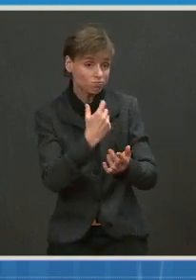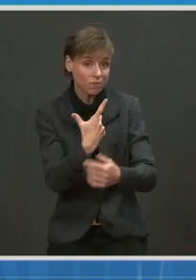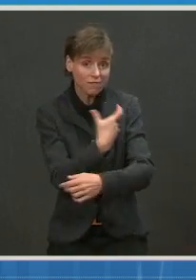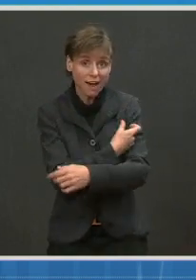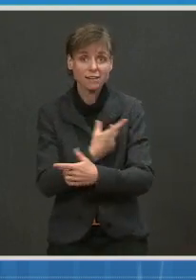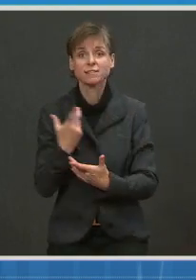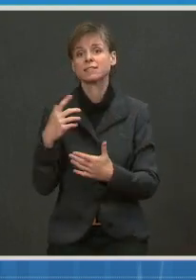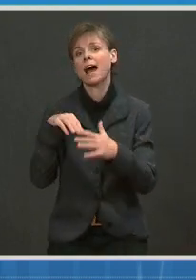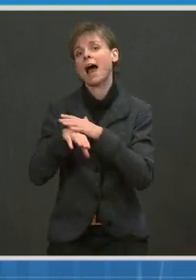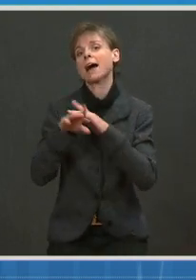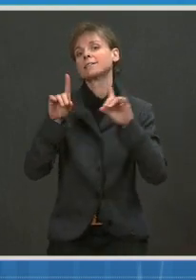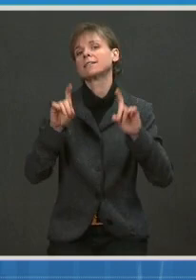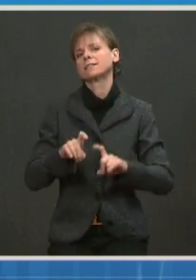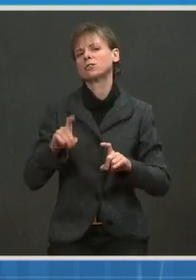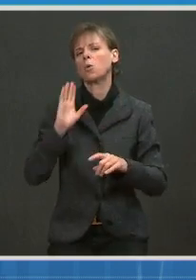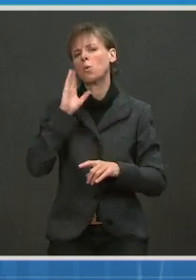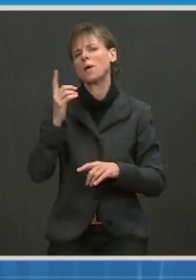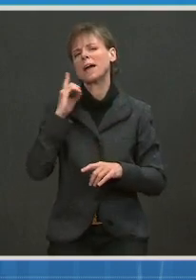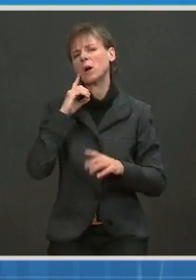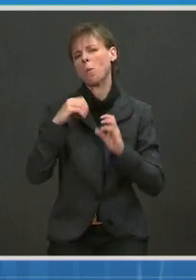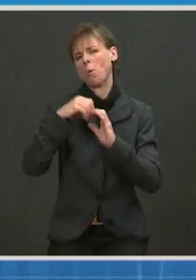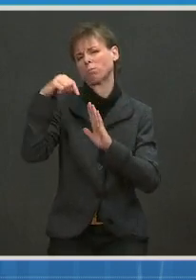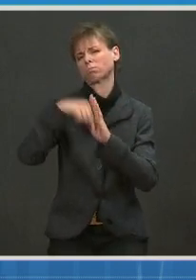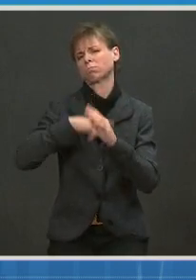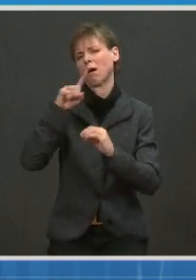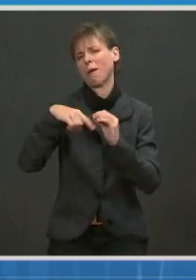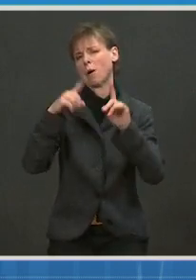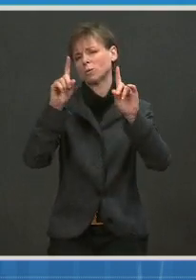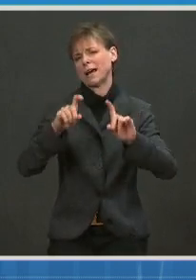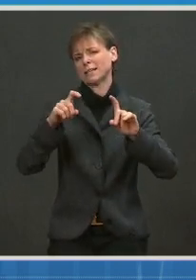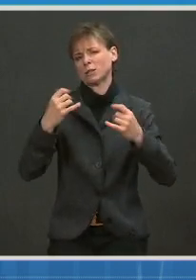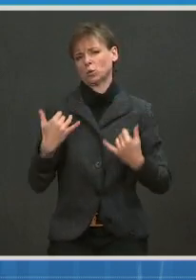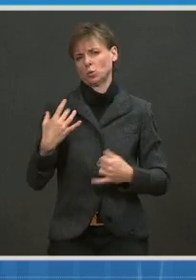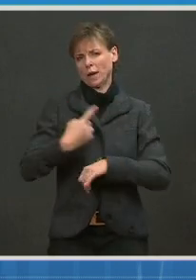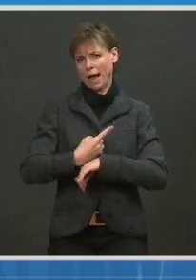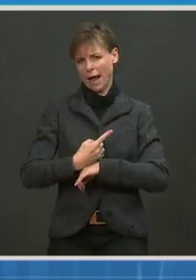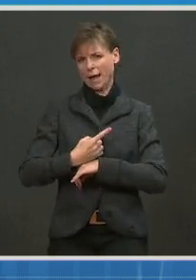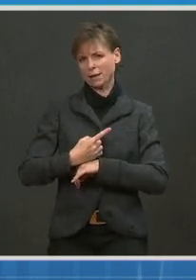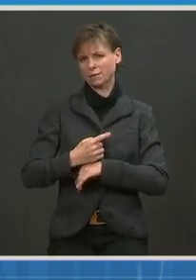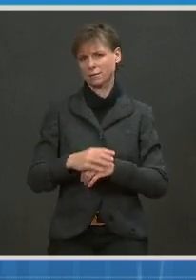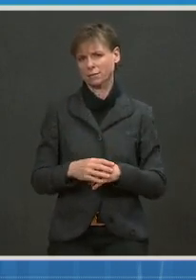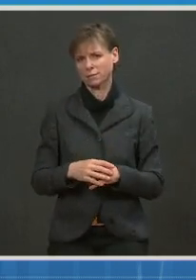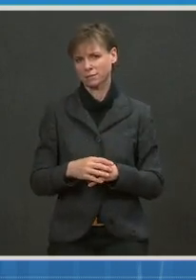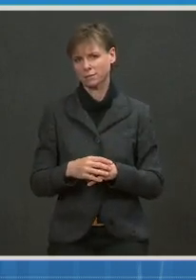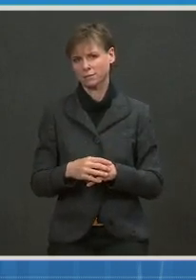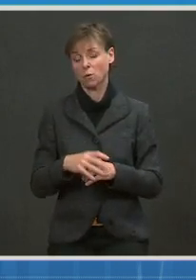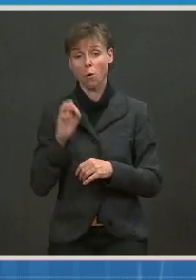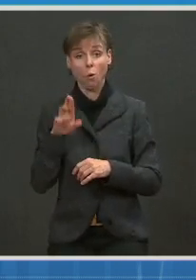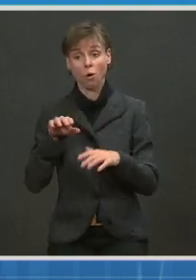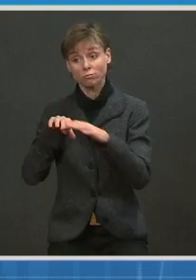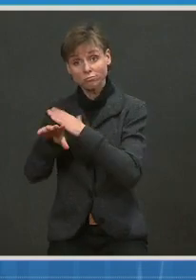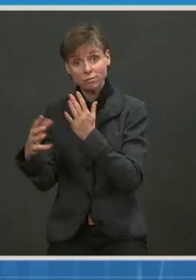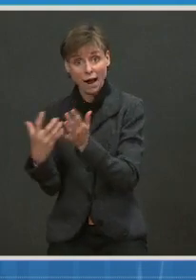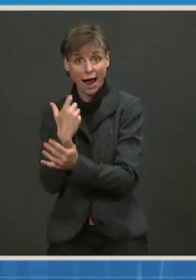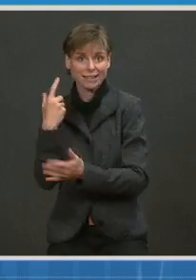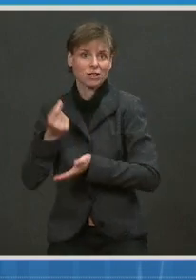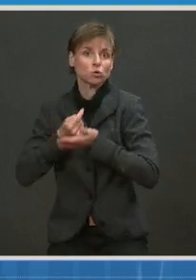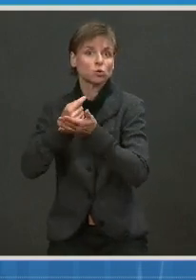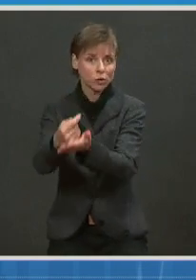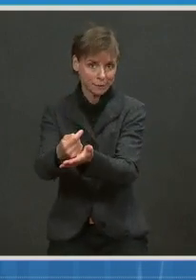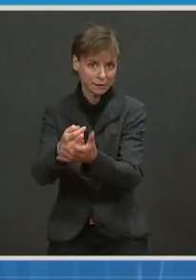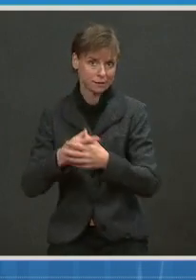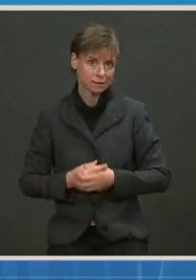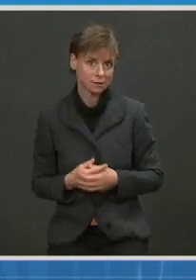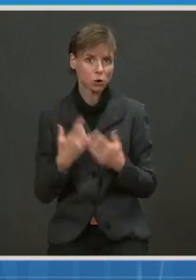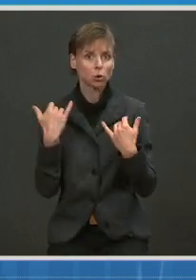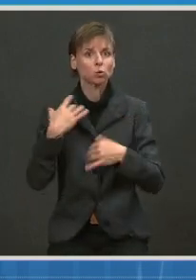testing, as you will hear much more about in today's briefing, or access to treatments. And today I'm here to provide an important update on how